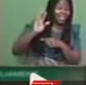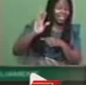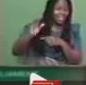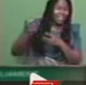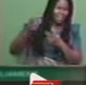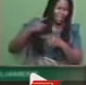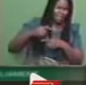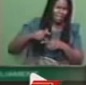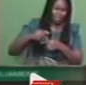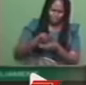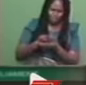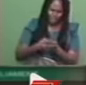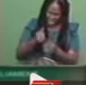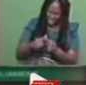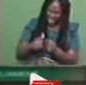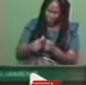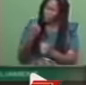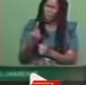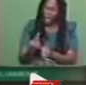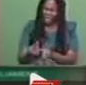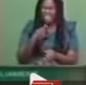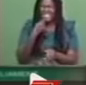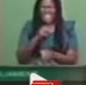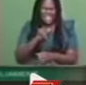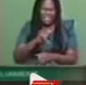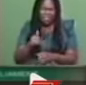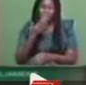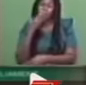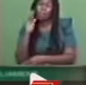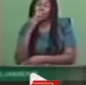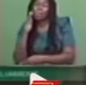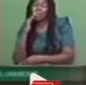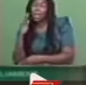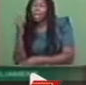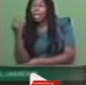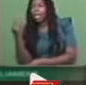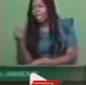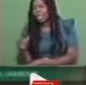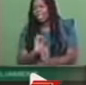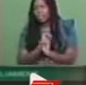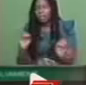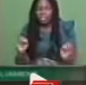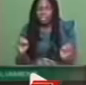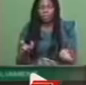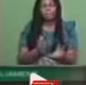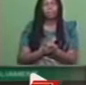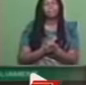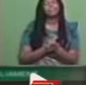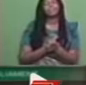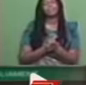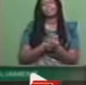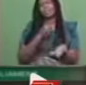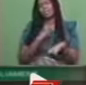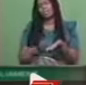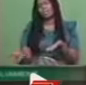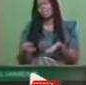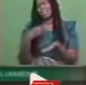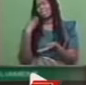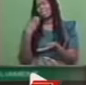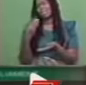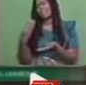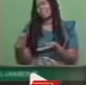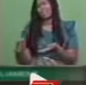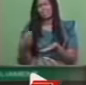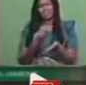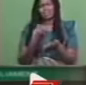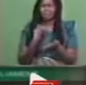Procurement. In the meantime, dished out taxpayers' money in contracts worth billions of dollars. The National Statistical